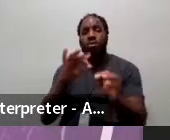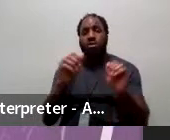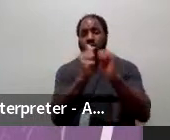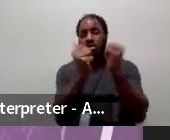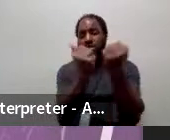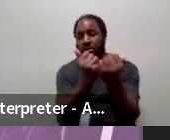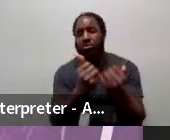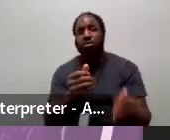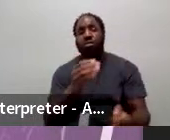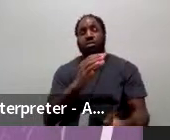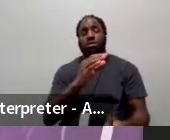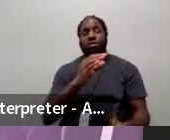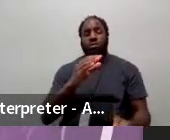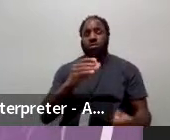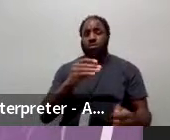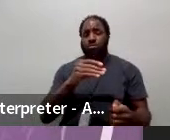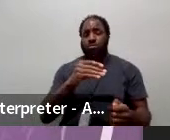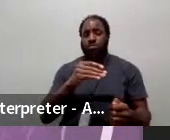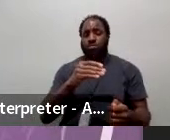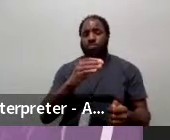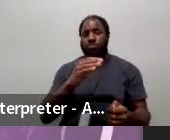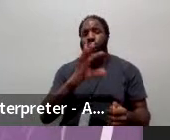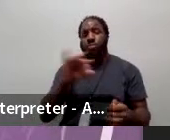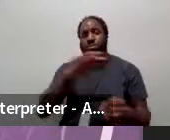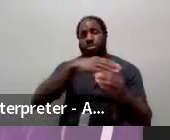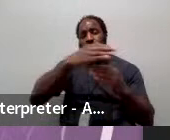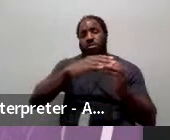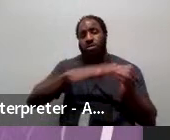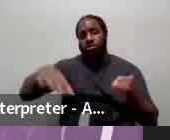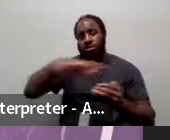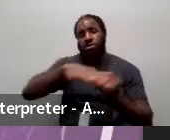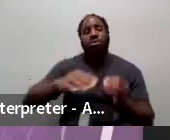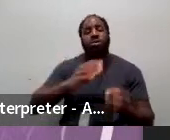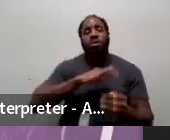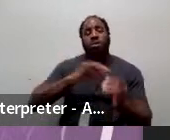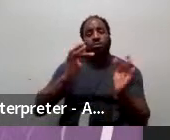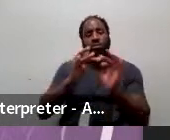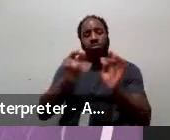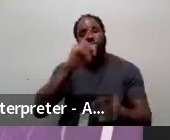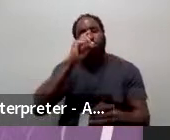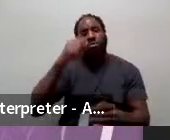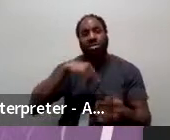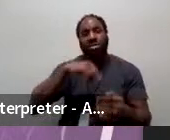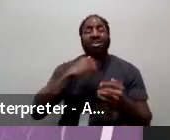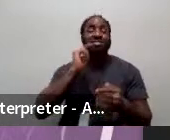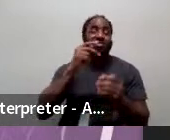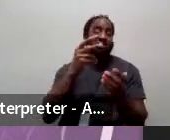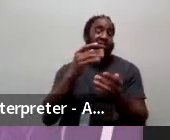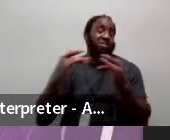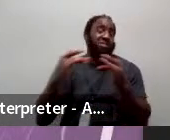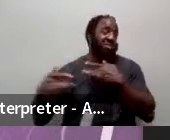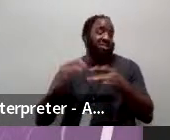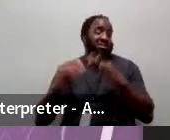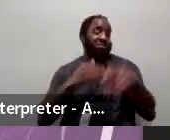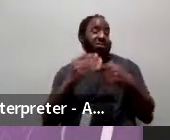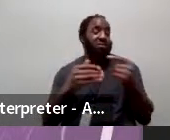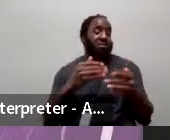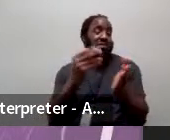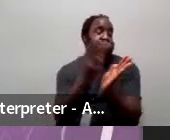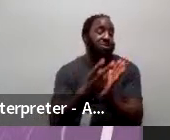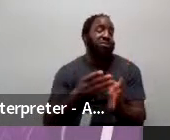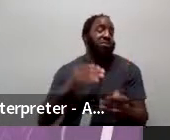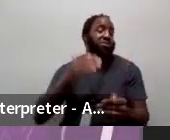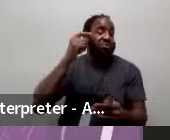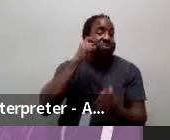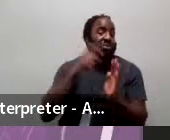South Condominium. I'm reaching out because we have grave concerns about parking. We noticed on the south side of